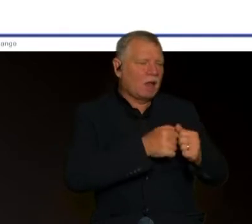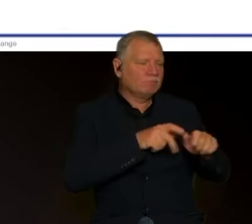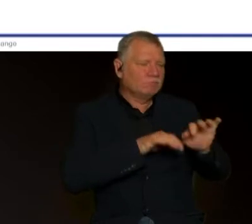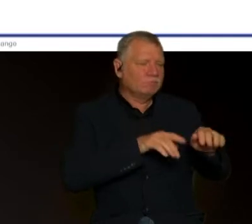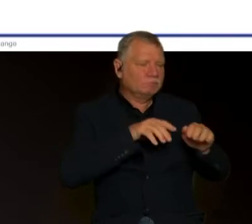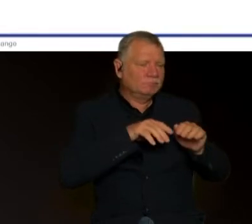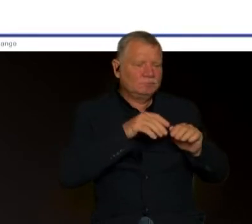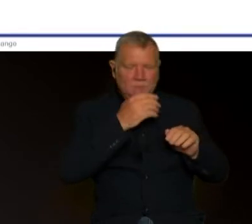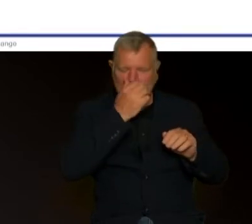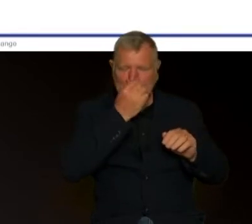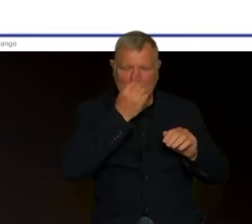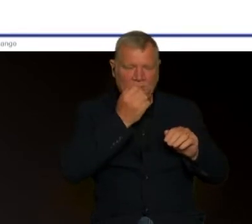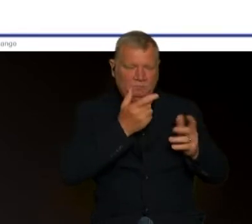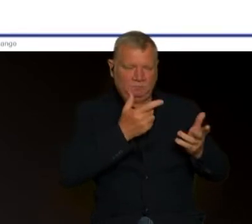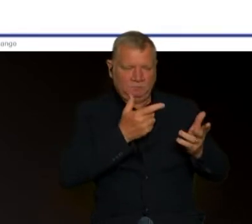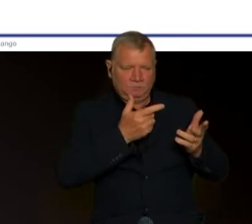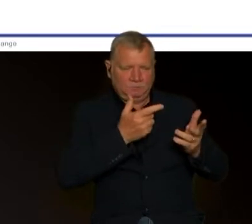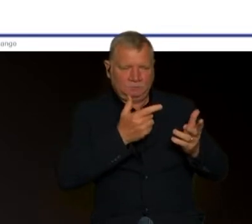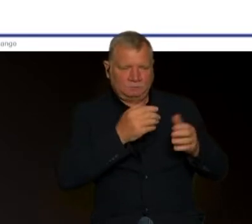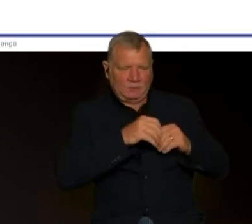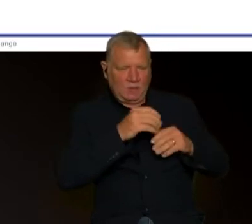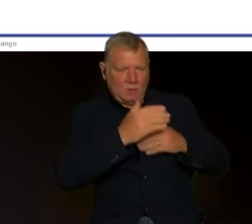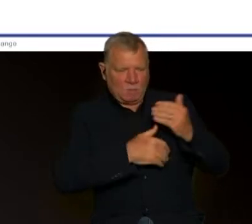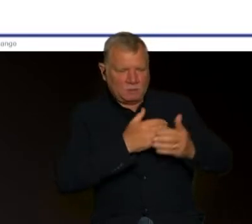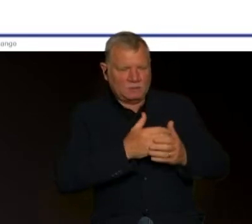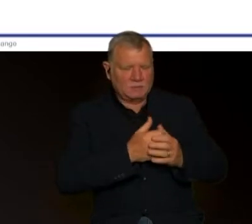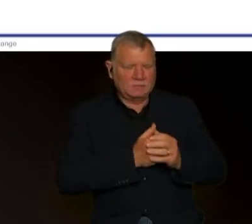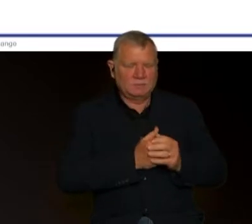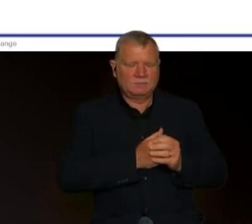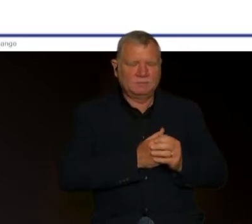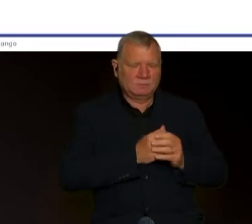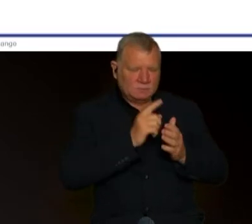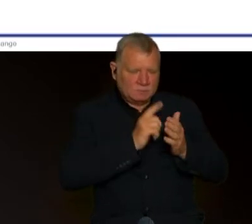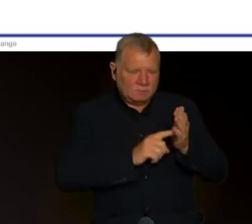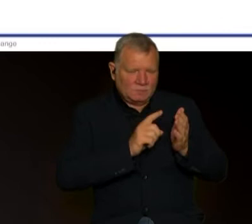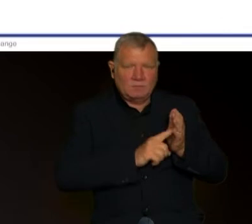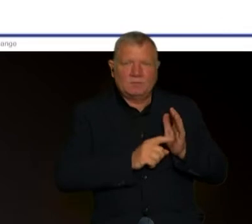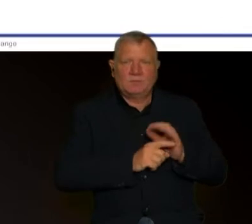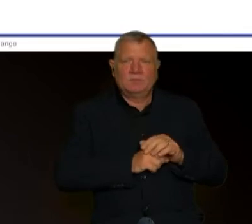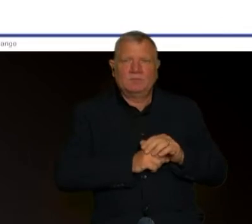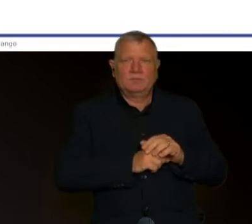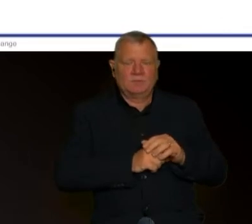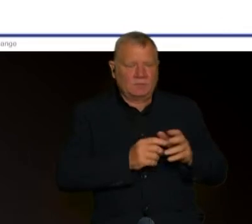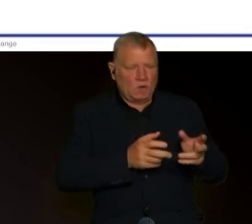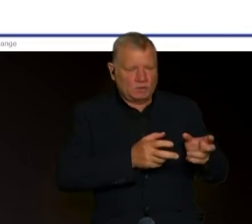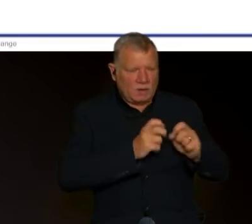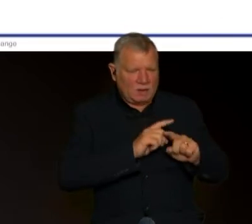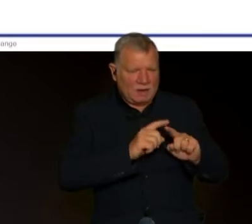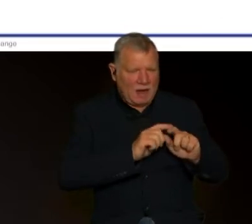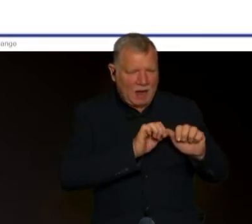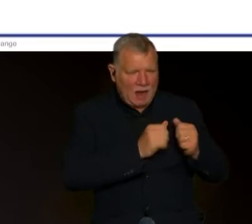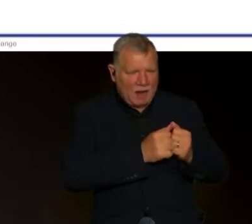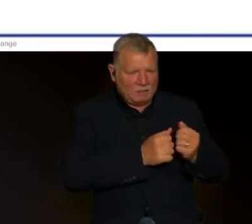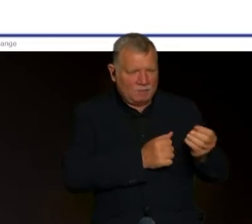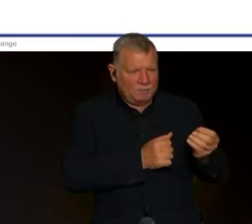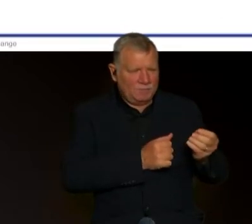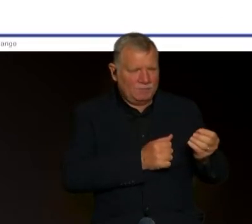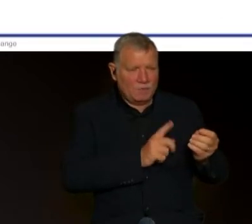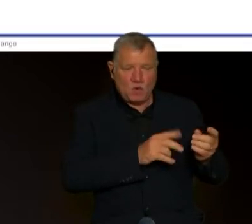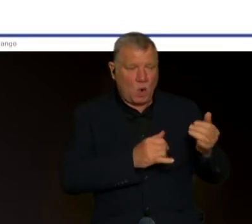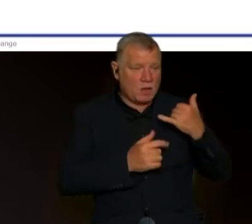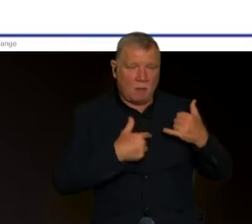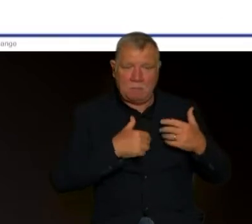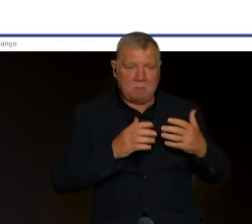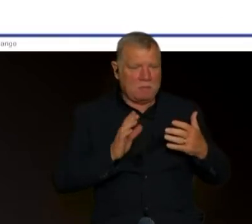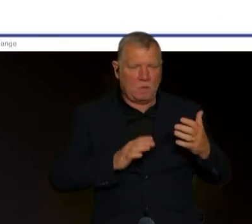had to go to the agency, and in the investigative or research process,